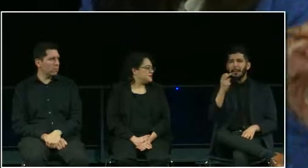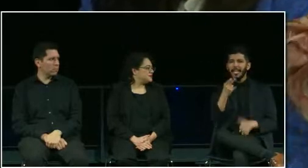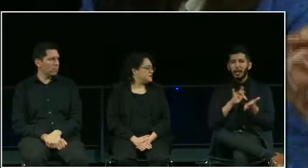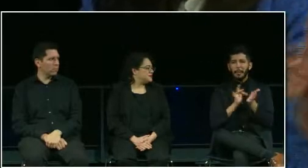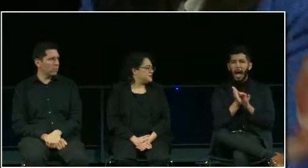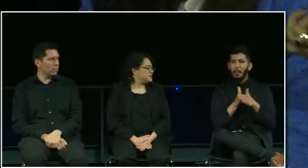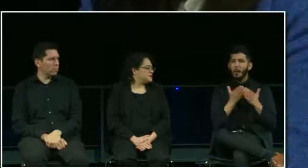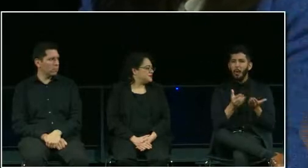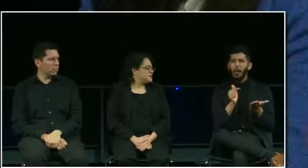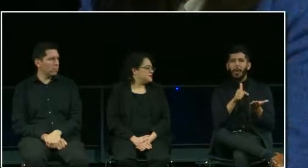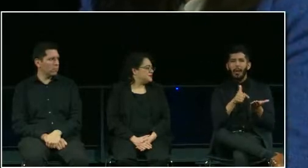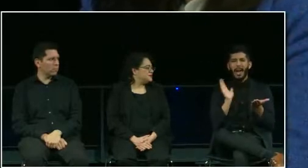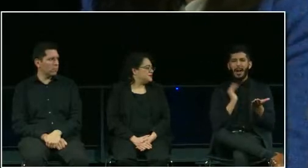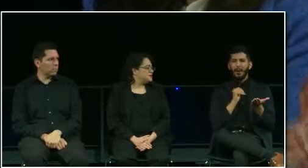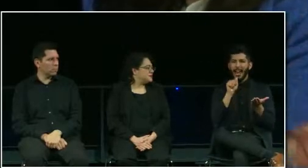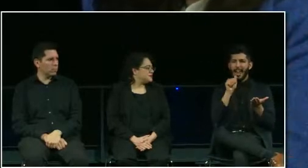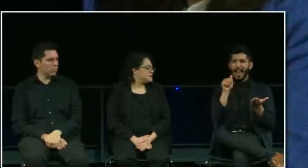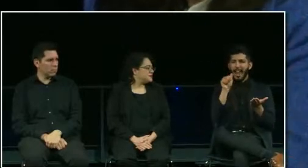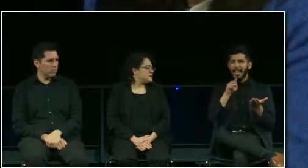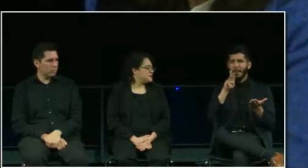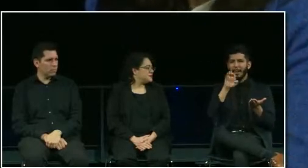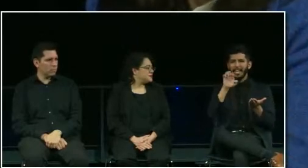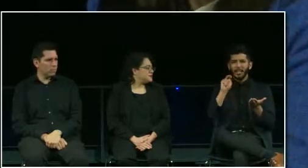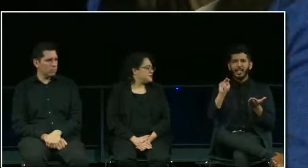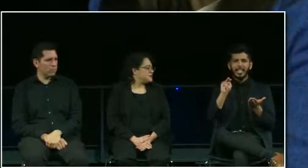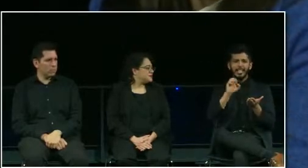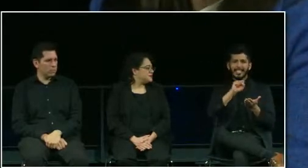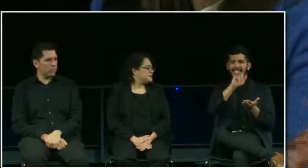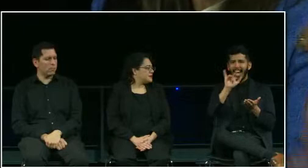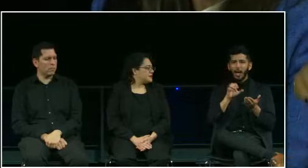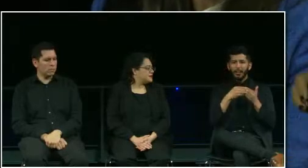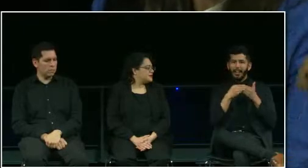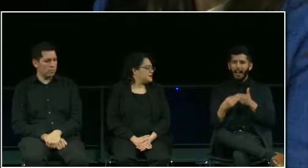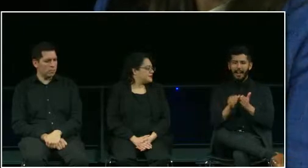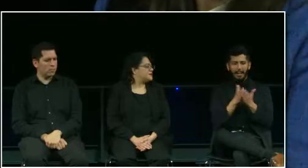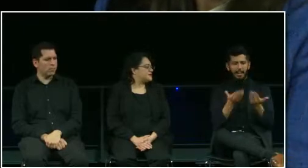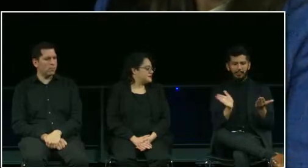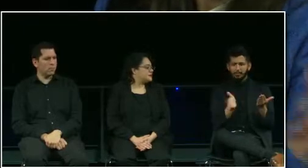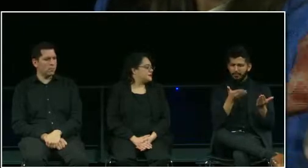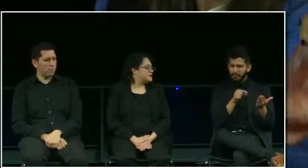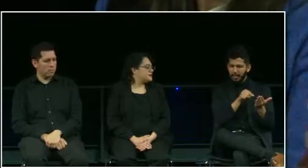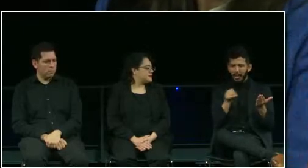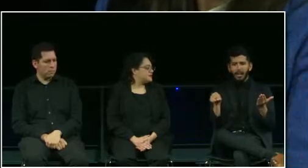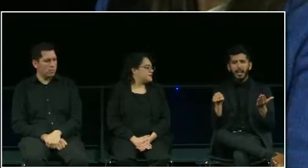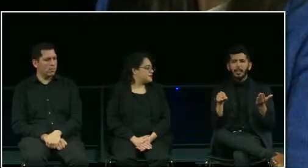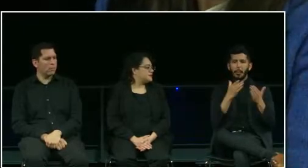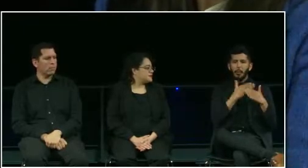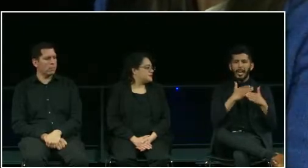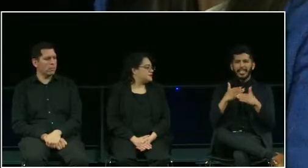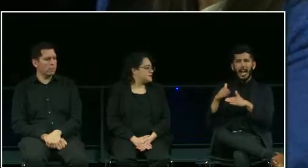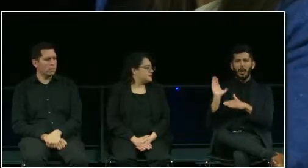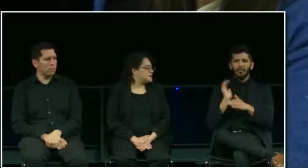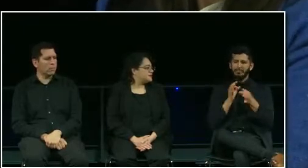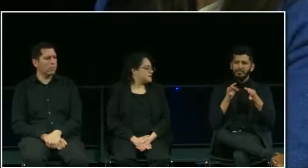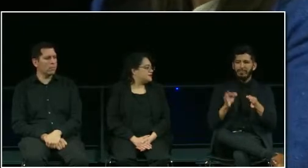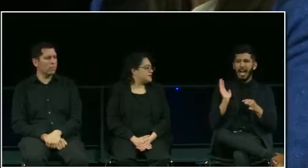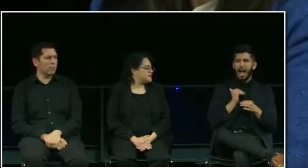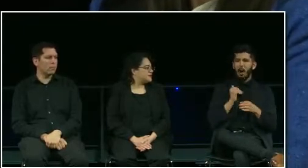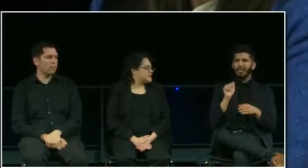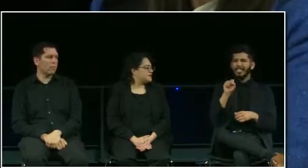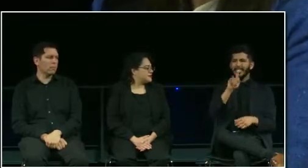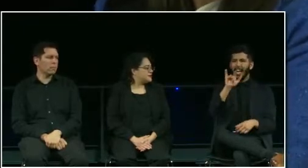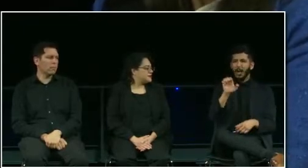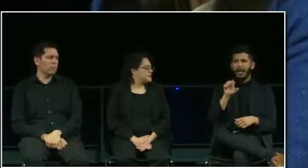guide for the show, that we actually had to like sit down and break down like the anime style and kind of explain that